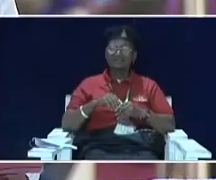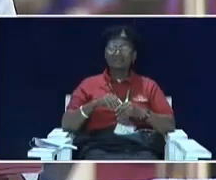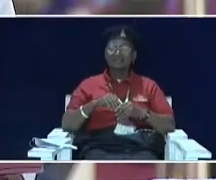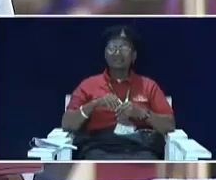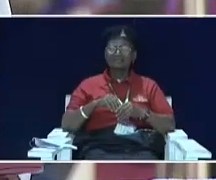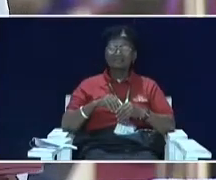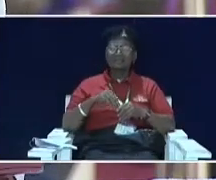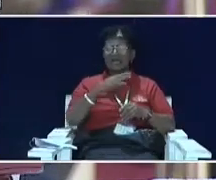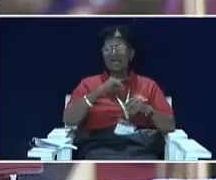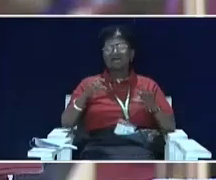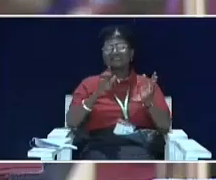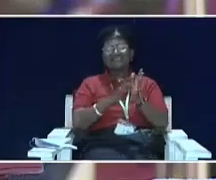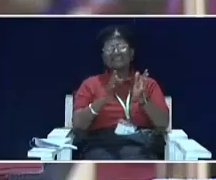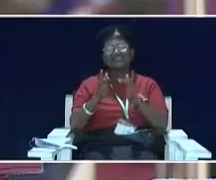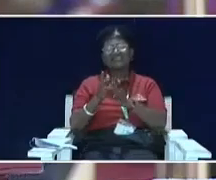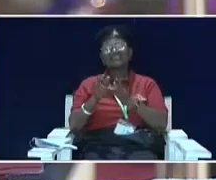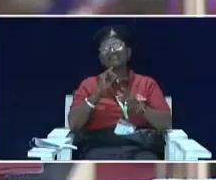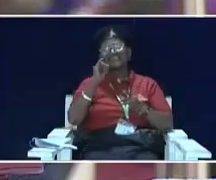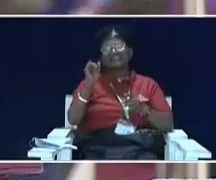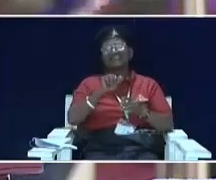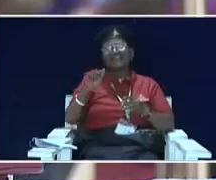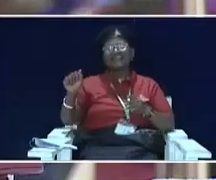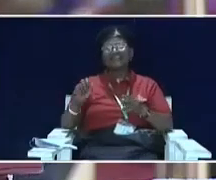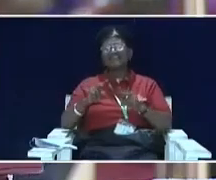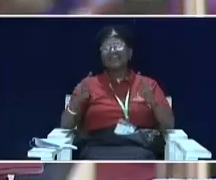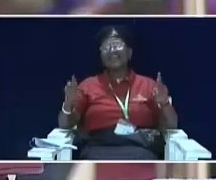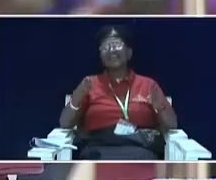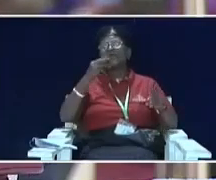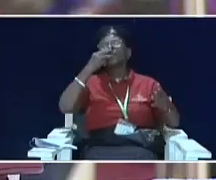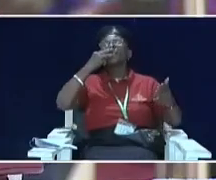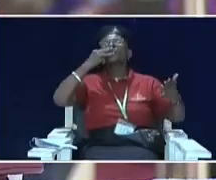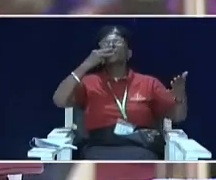And Jesus is a very good Jesus.